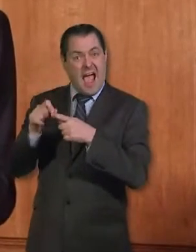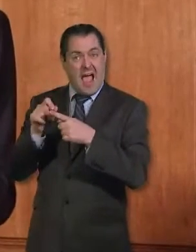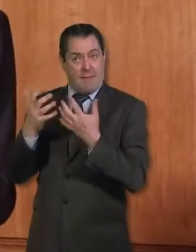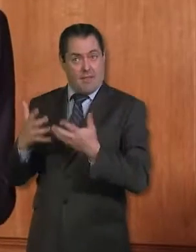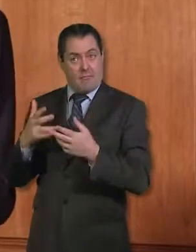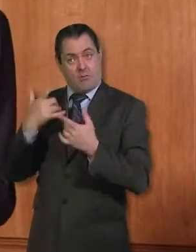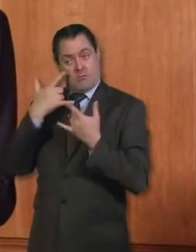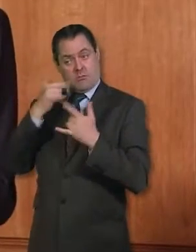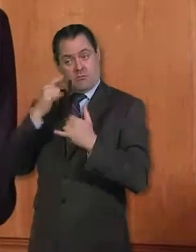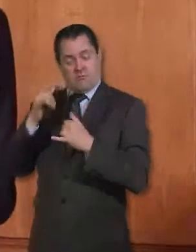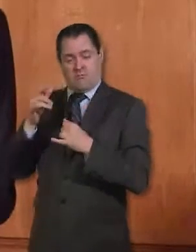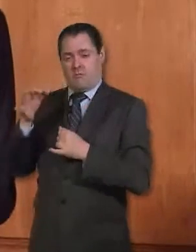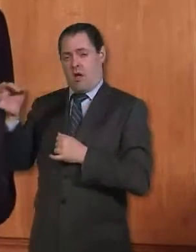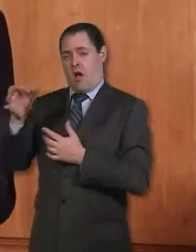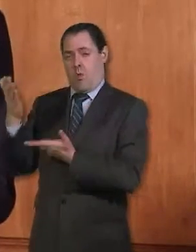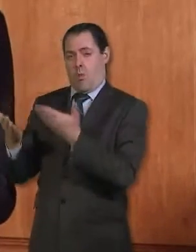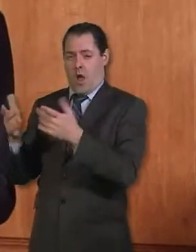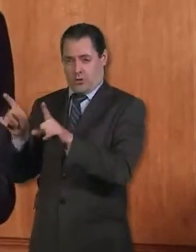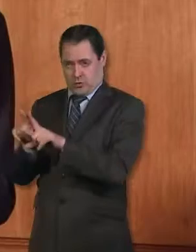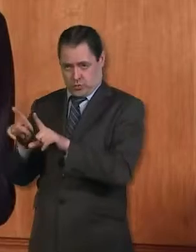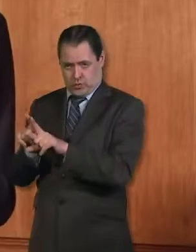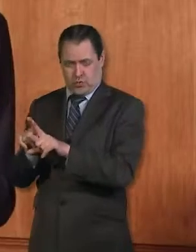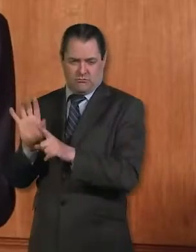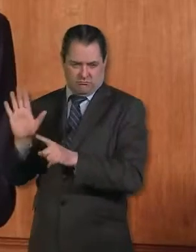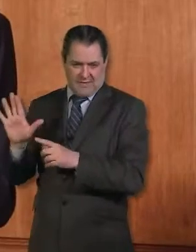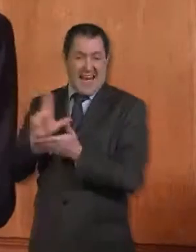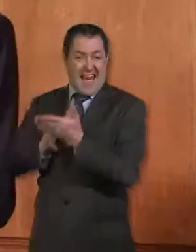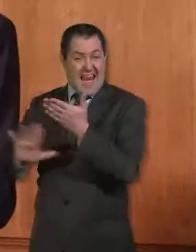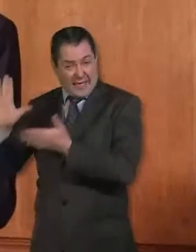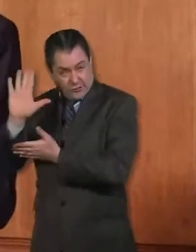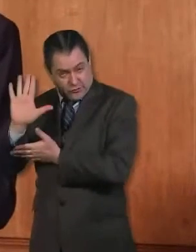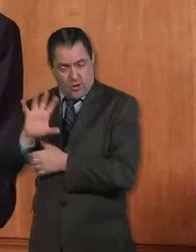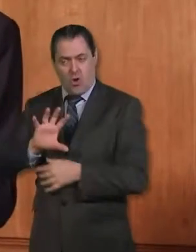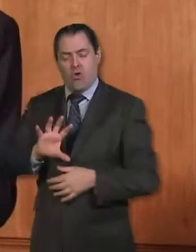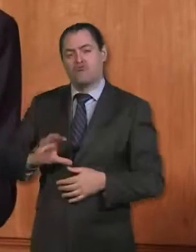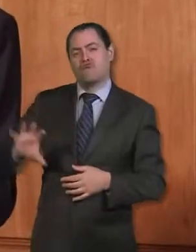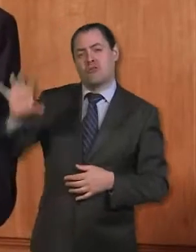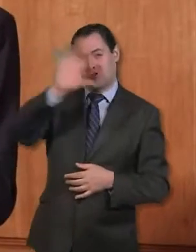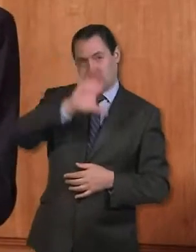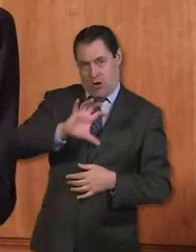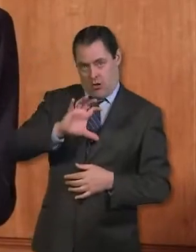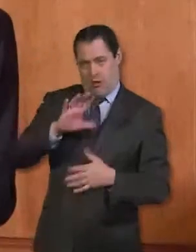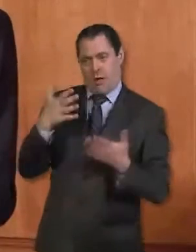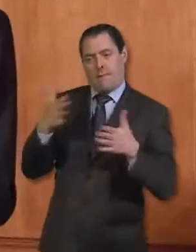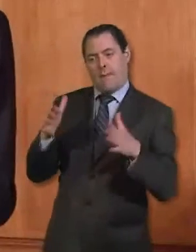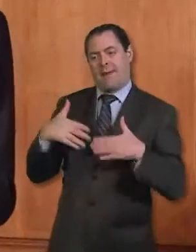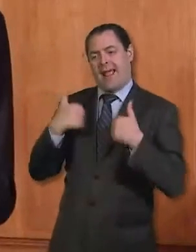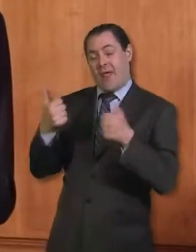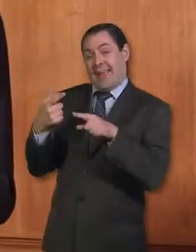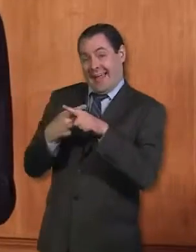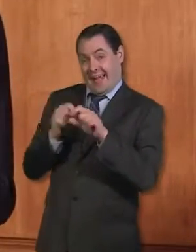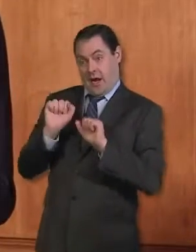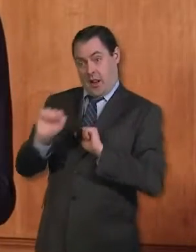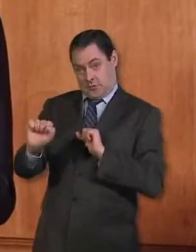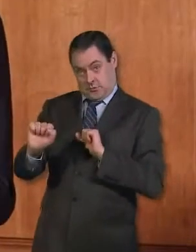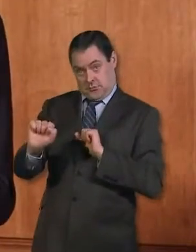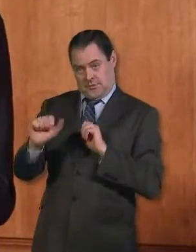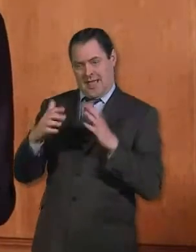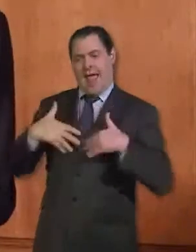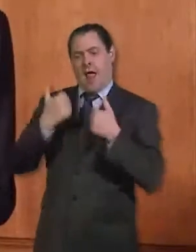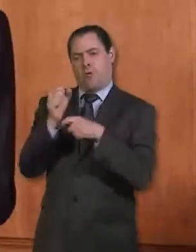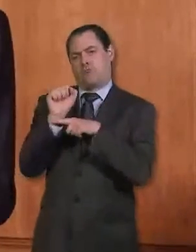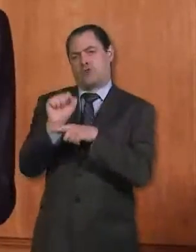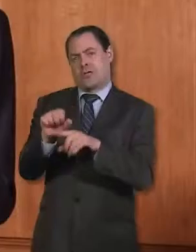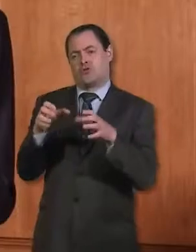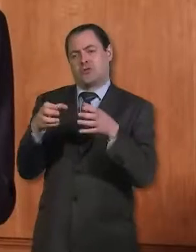national resource. There's a regional resource in the Public Health England's health protection teams are available, and they are working, I